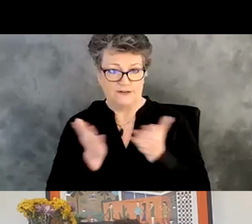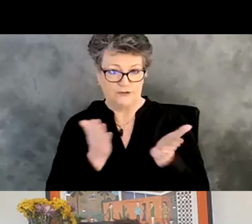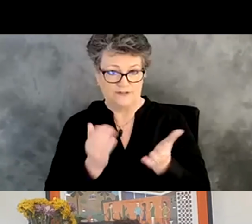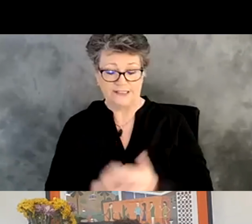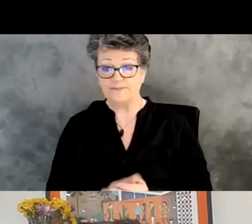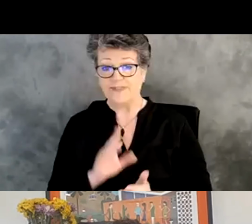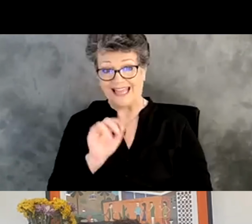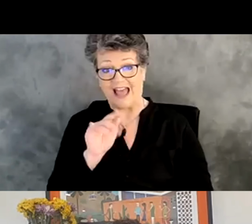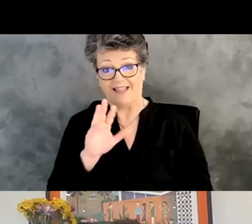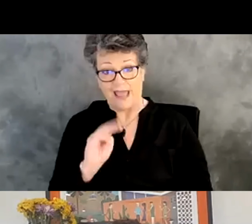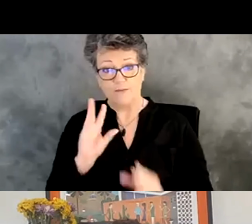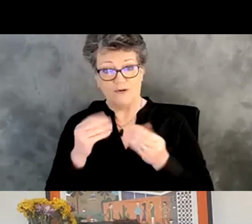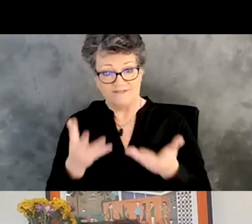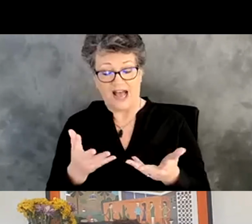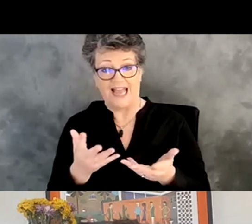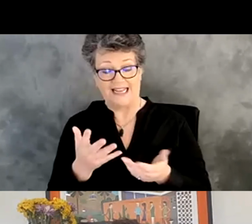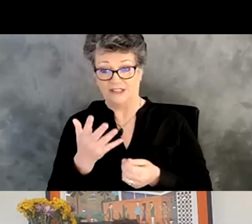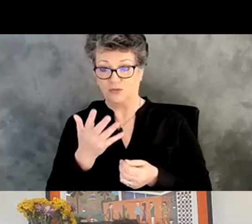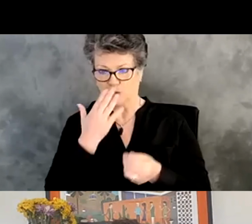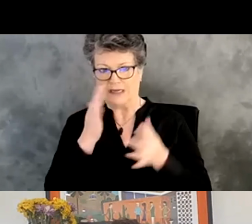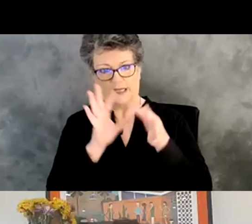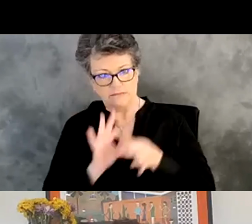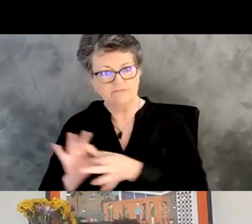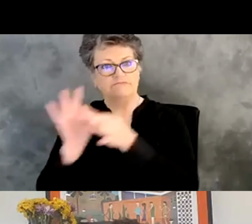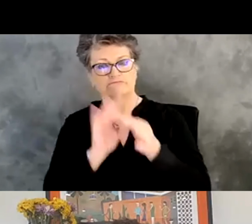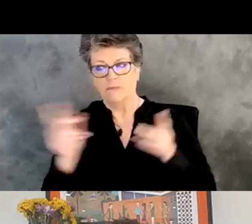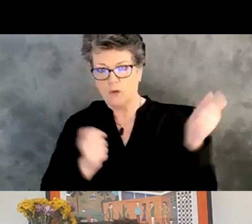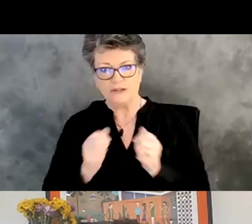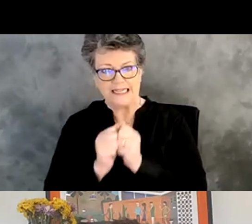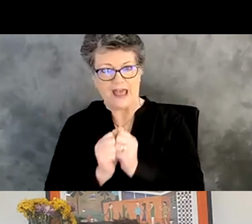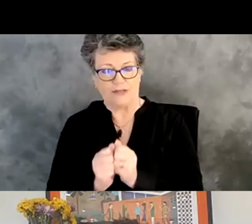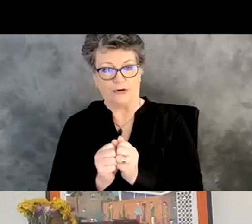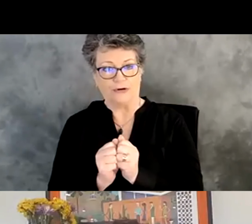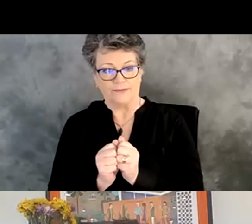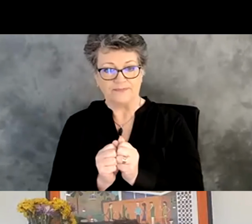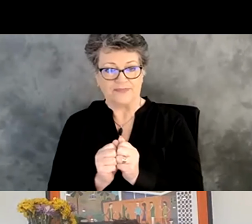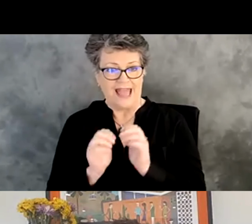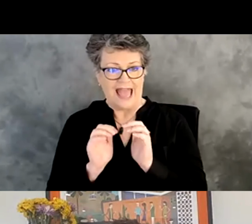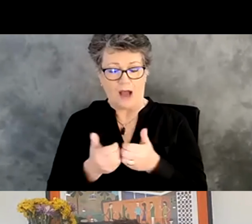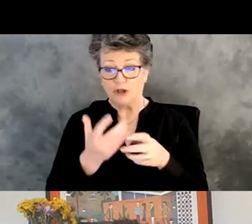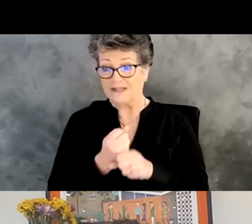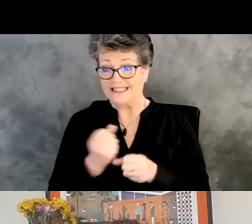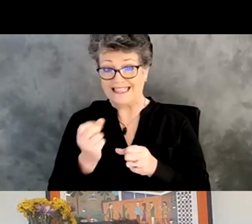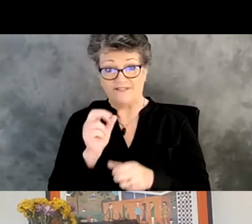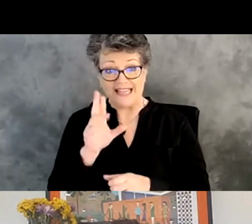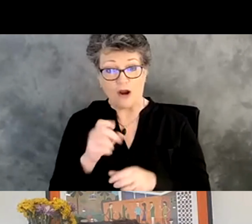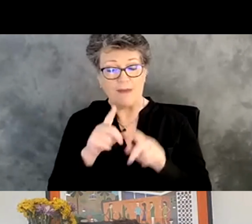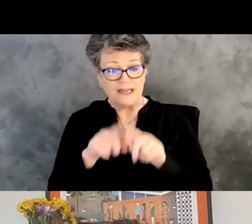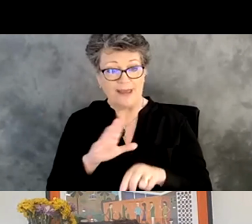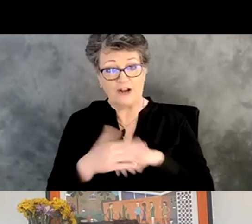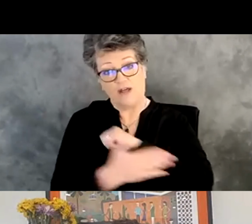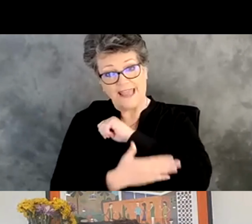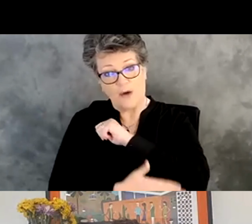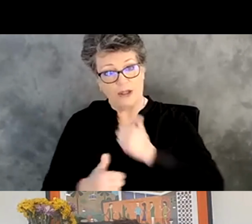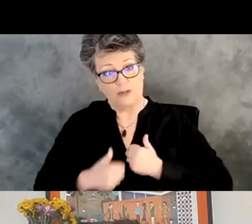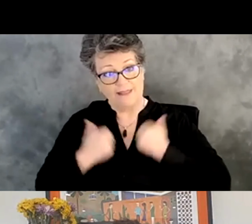really does provide uniformity across the delivery system. Right now, how you receive care might depend on the county that you live